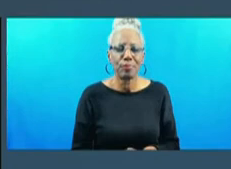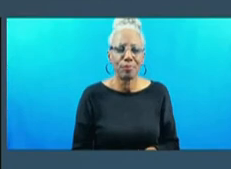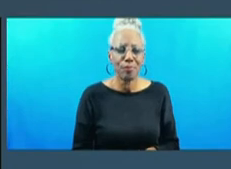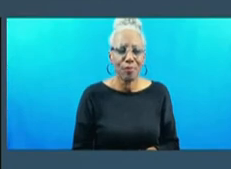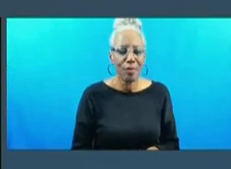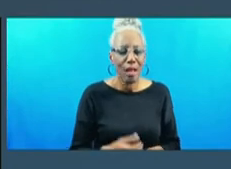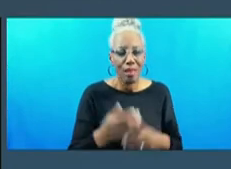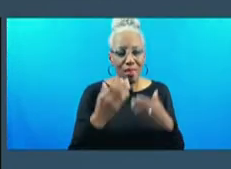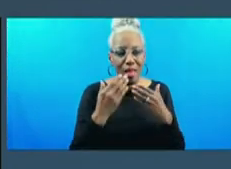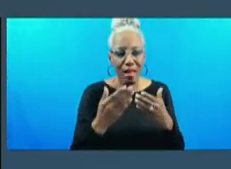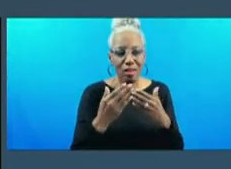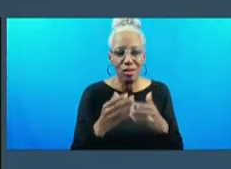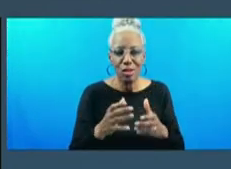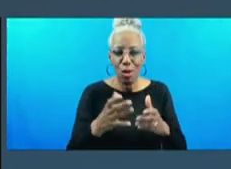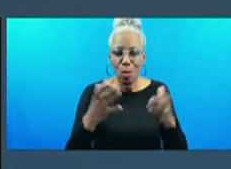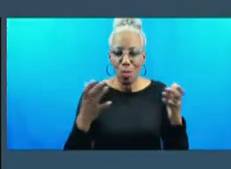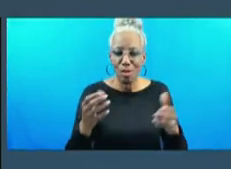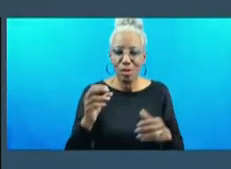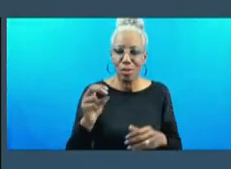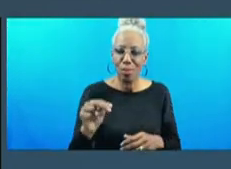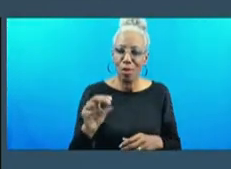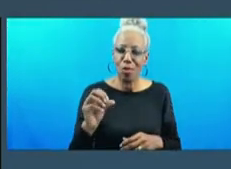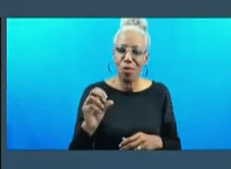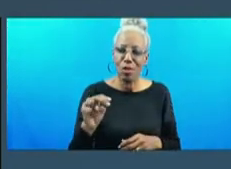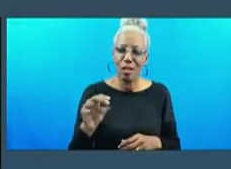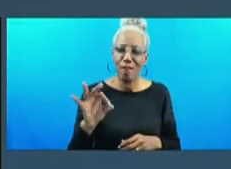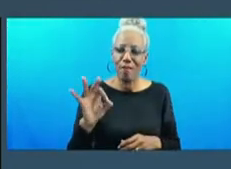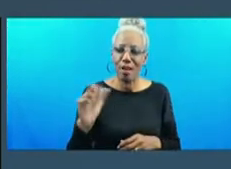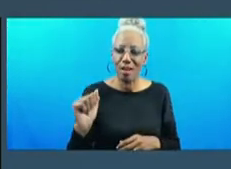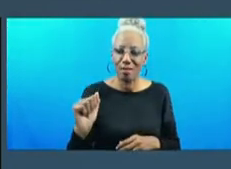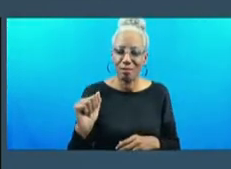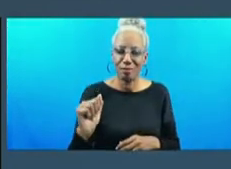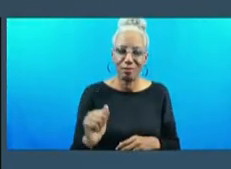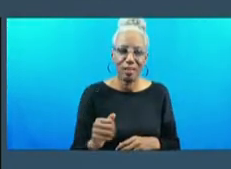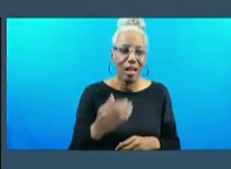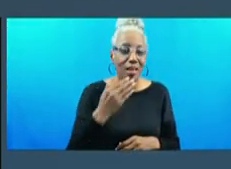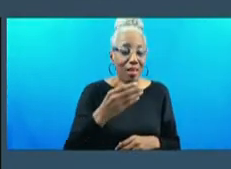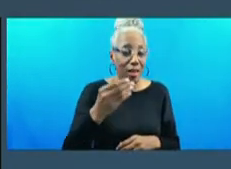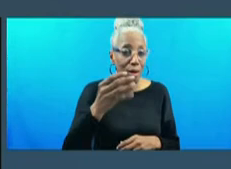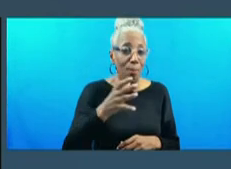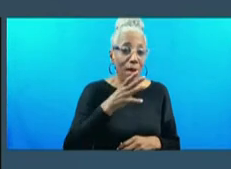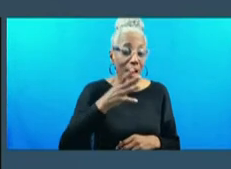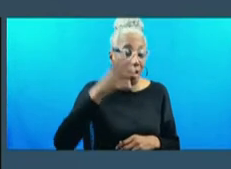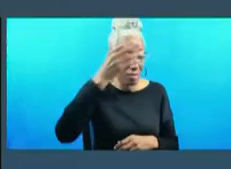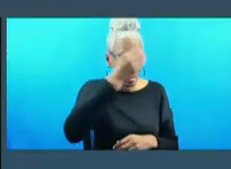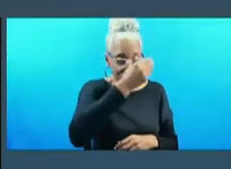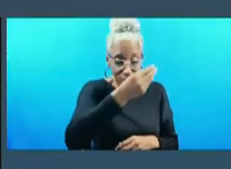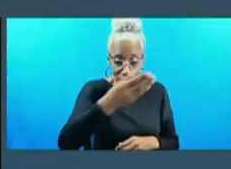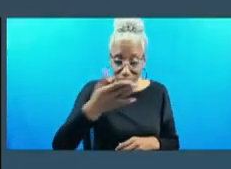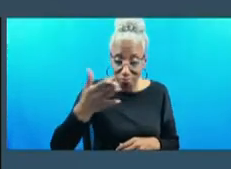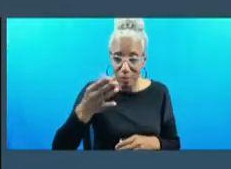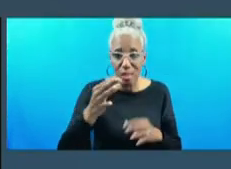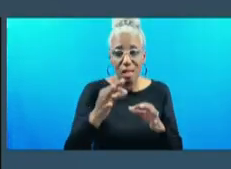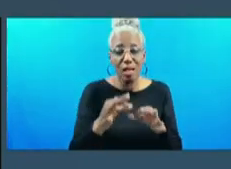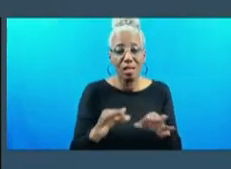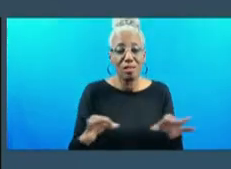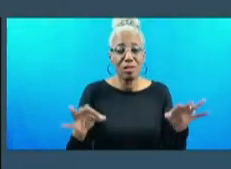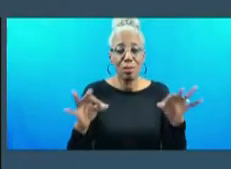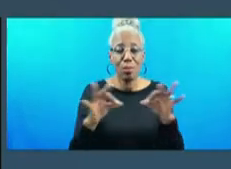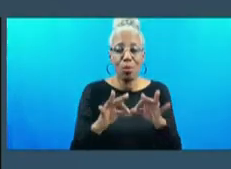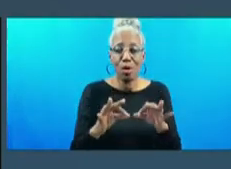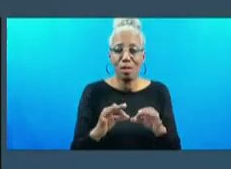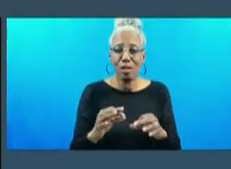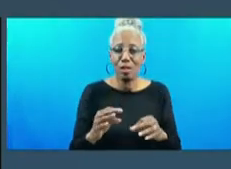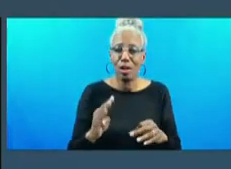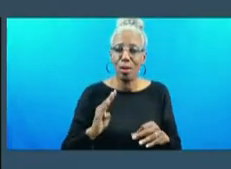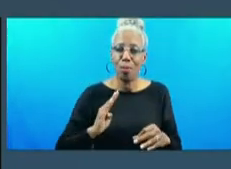also tell the parents, it is important for Dr. McKnight and the board to see that Black and Brown participate. You can go